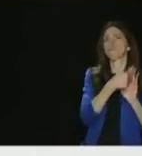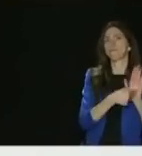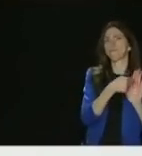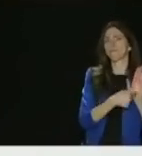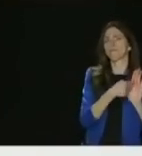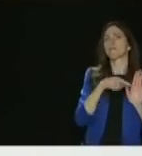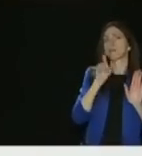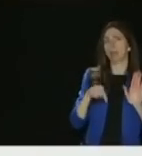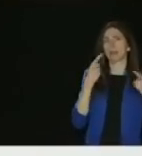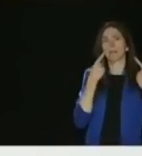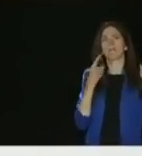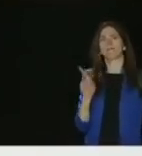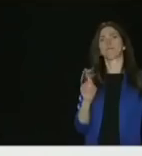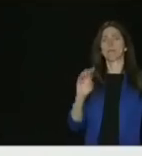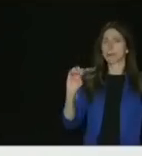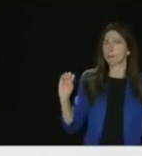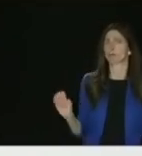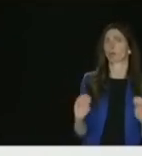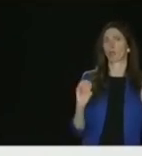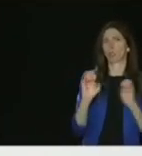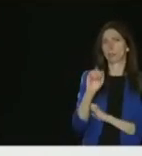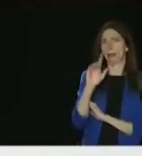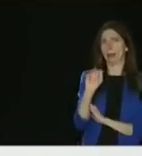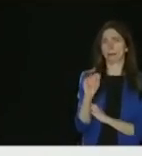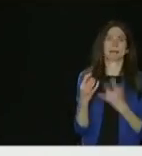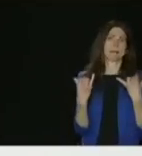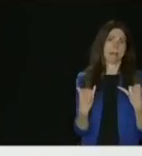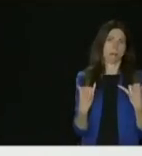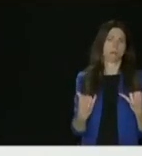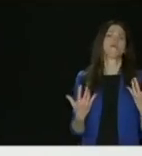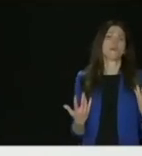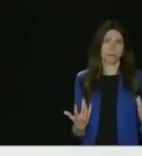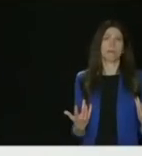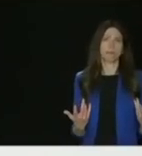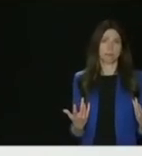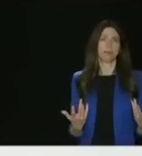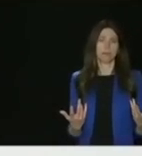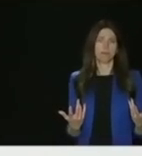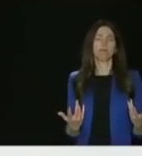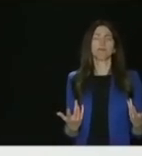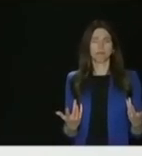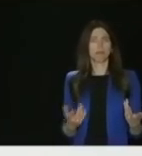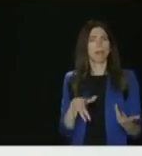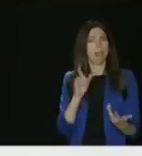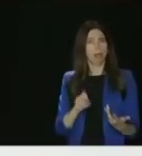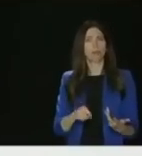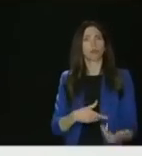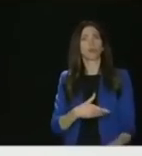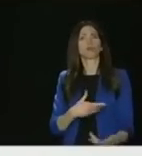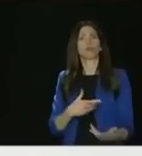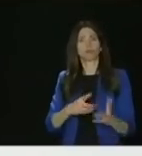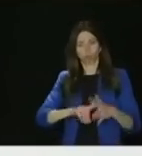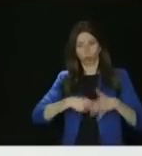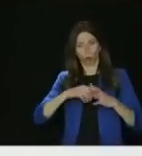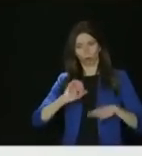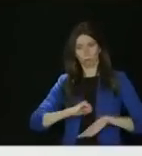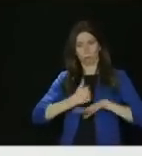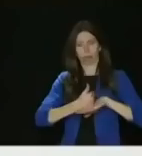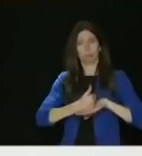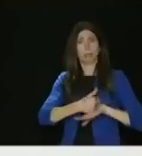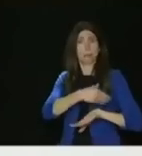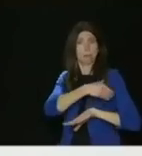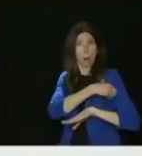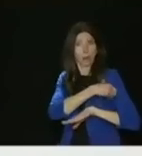the Emergencies Act today and the declaration and the specific powers, which again, are very targeted, they're